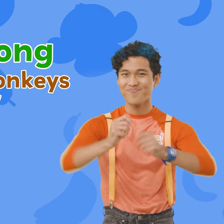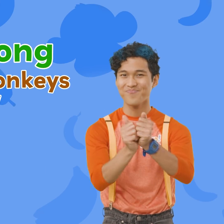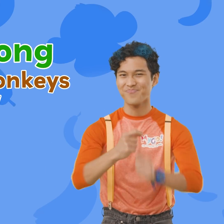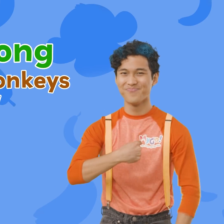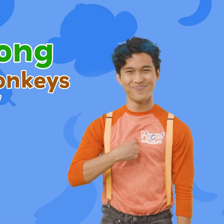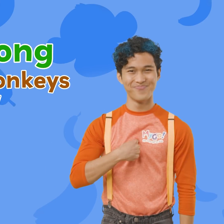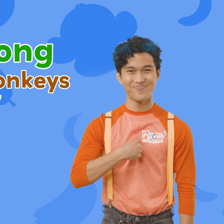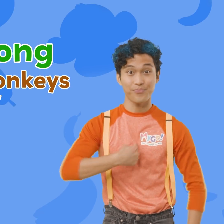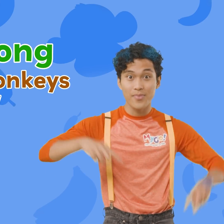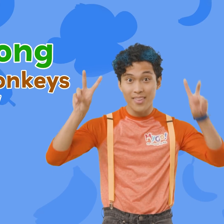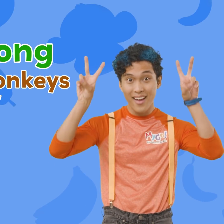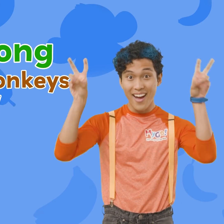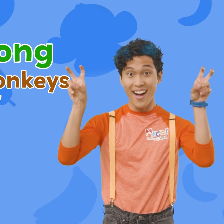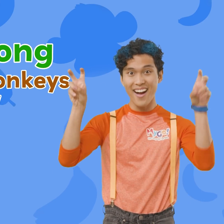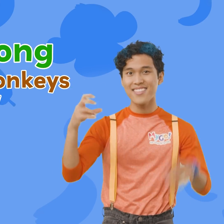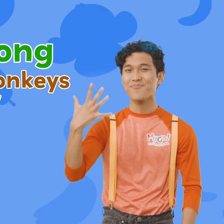Sign with me.